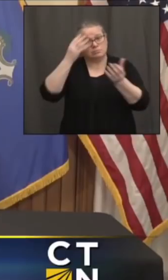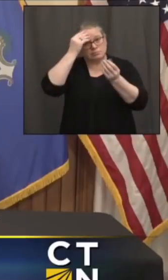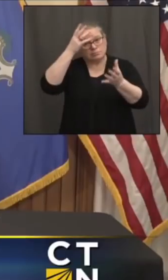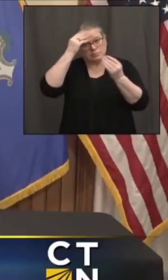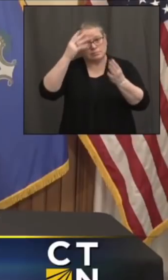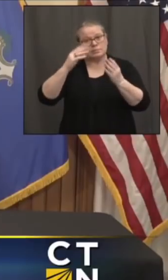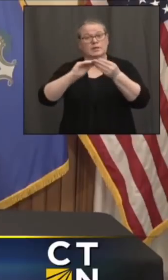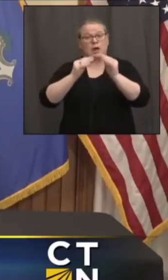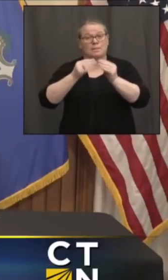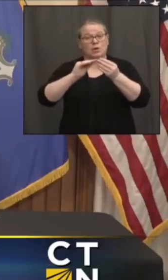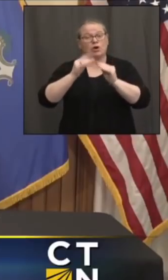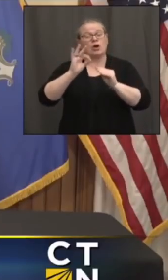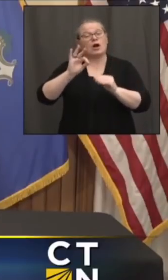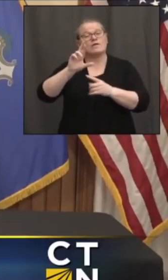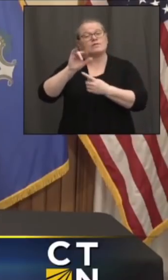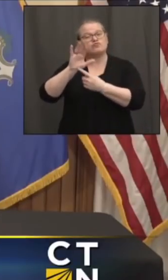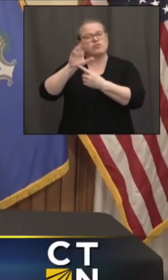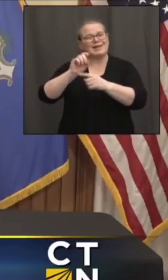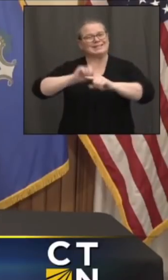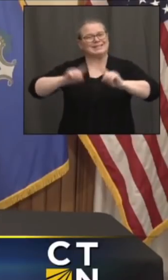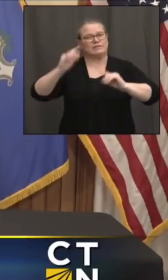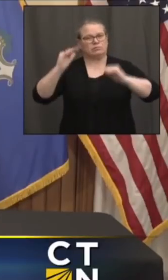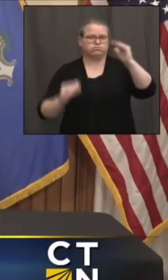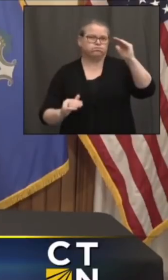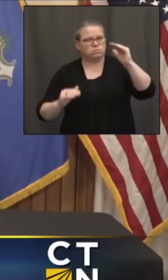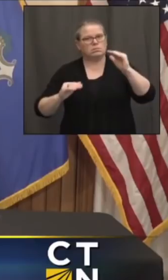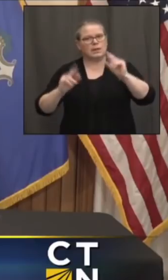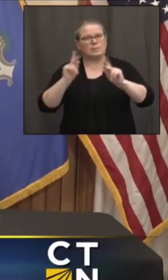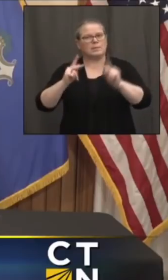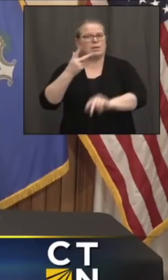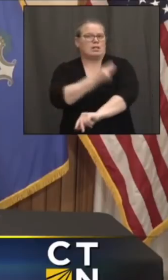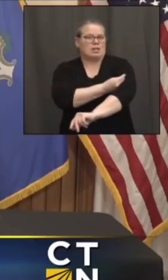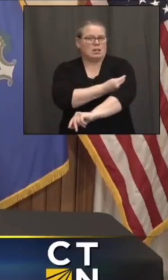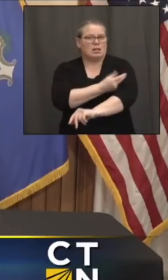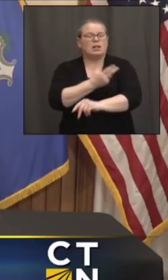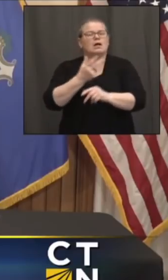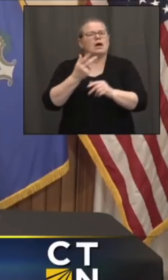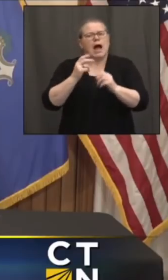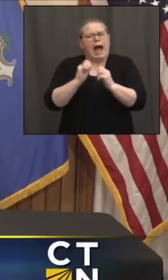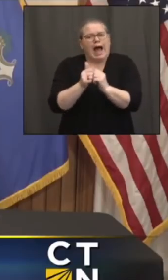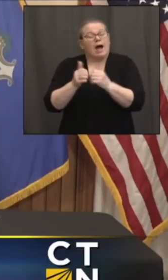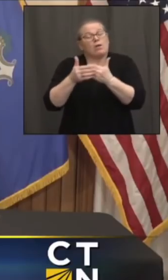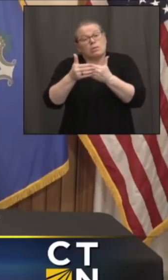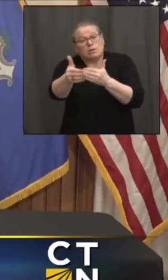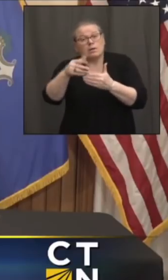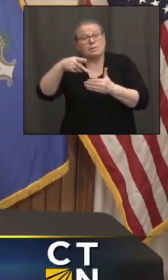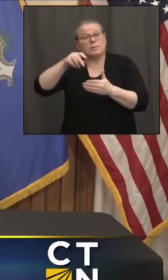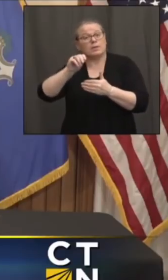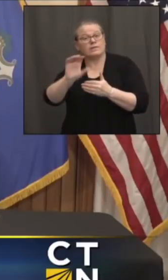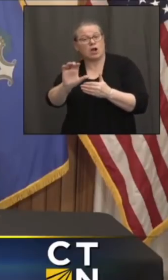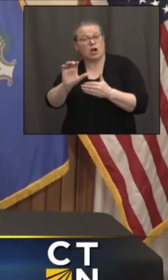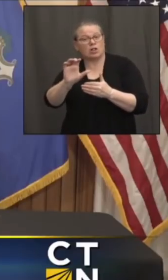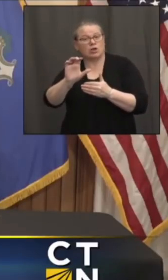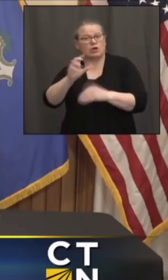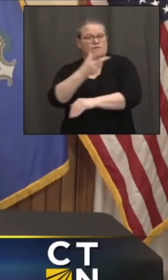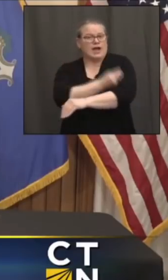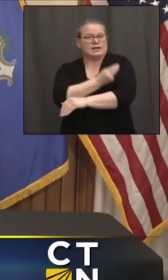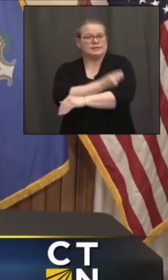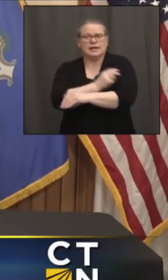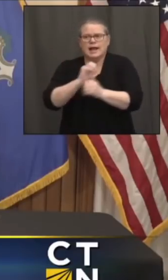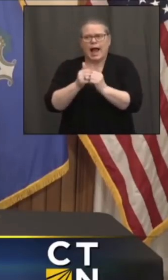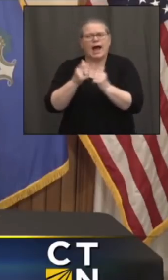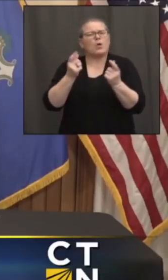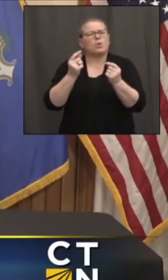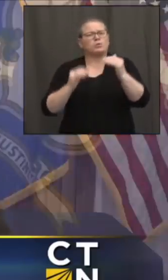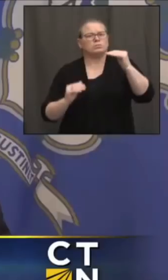in our state. So what are you doing going forward to ensure that people of color do have equal access to the vaccine? Well, I'll start. I